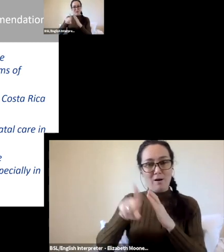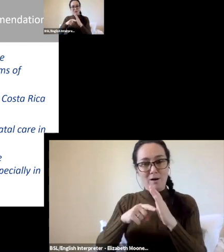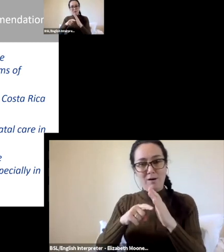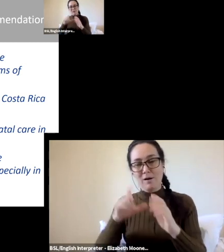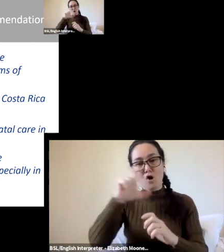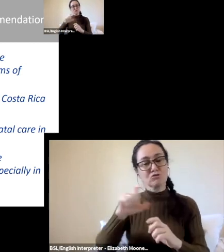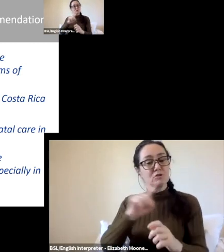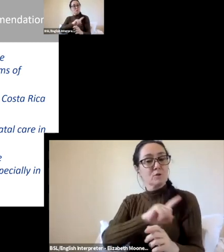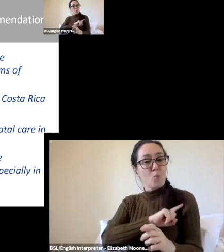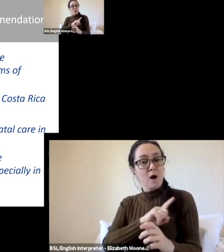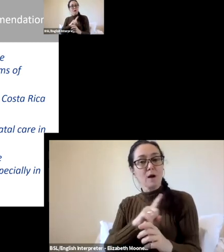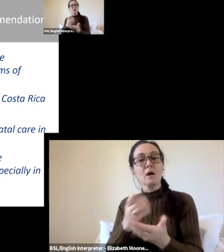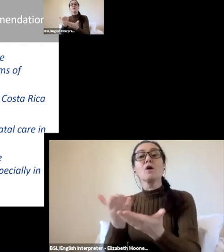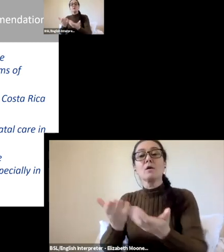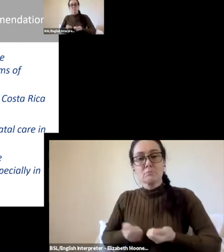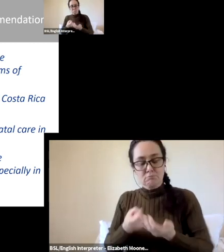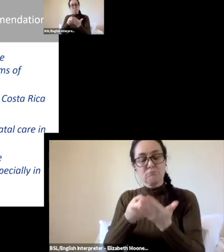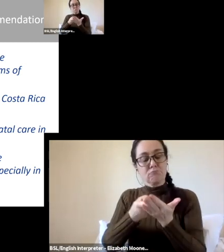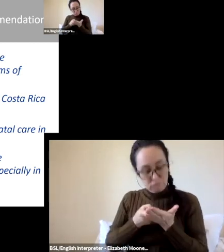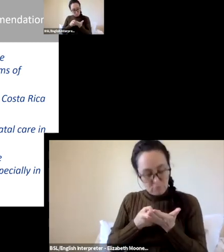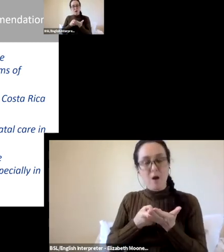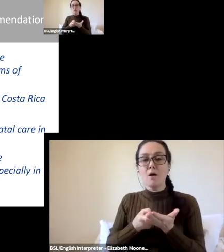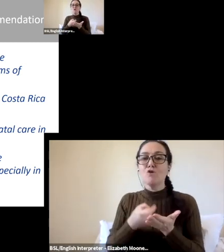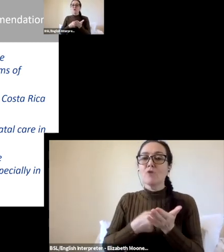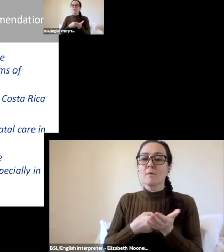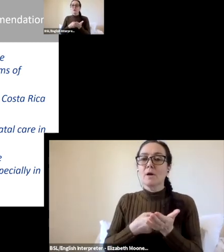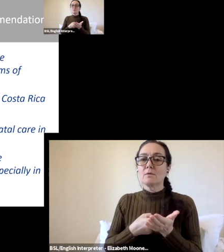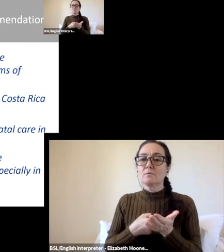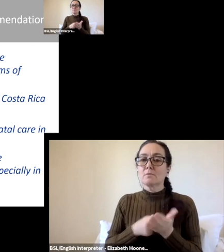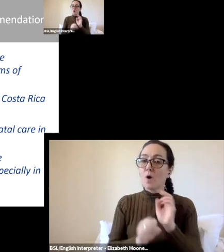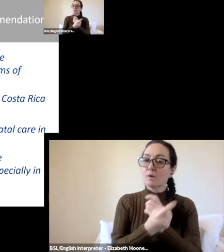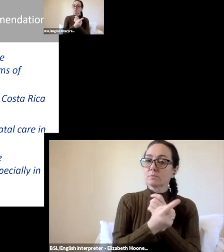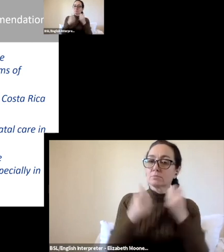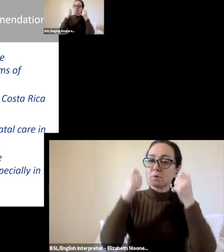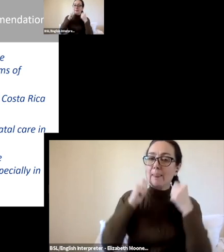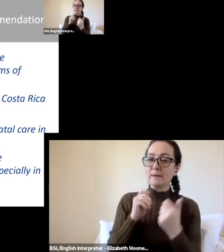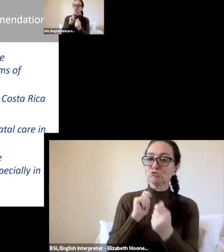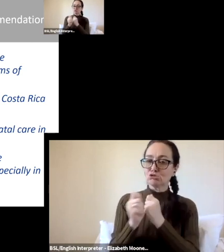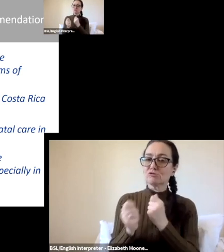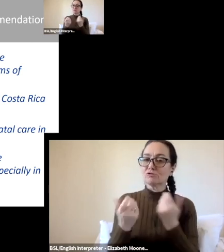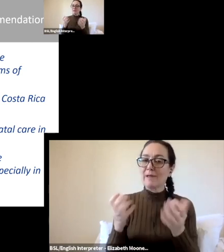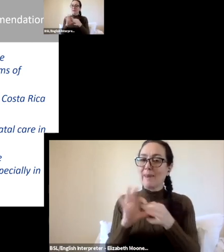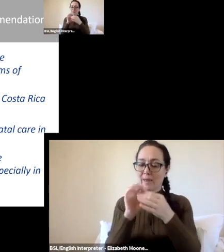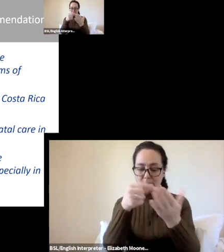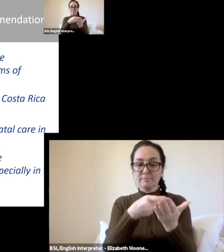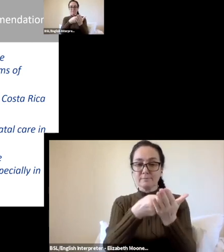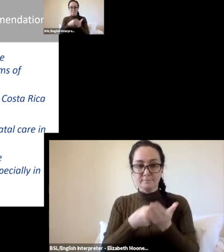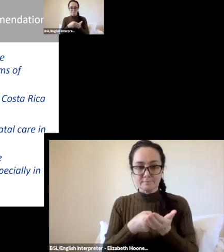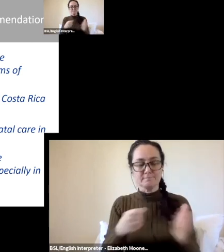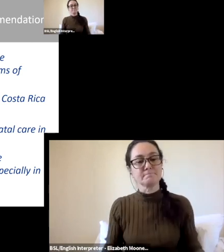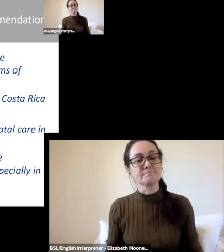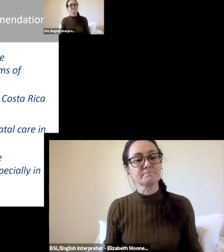are recommendations on the abolition of death penalty, because in some countries there is still the death penalty, like in Chad. Or,